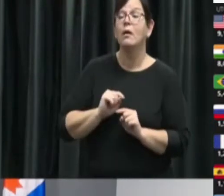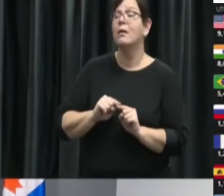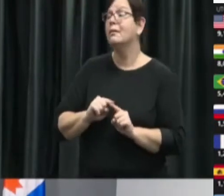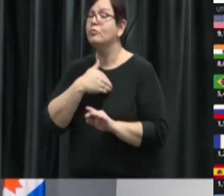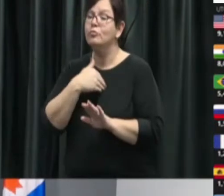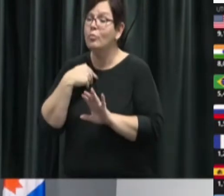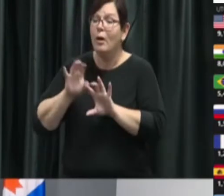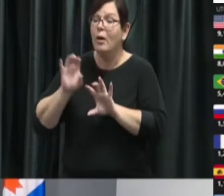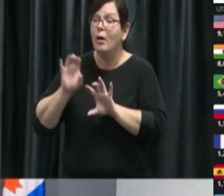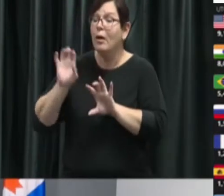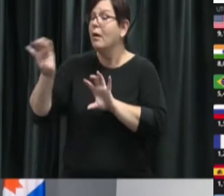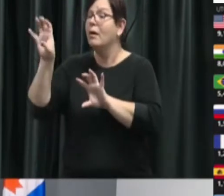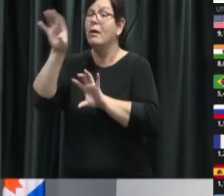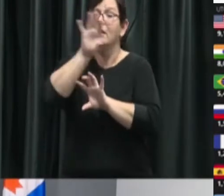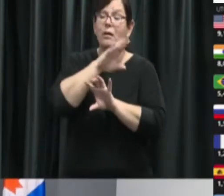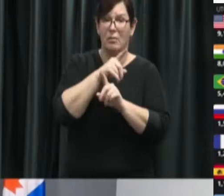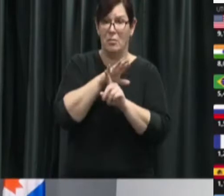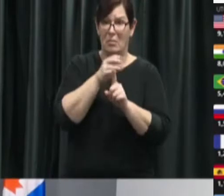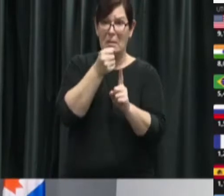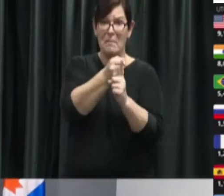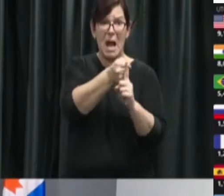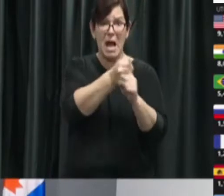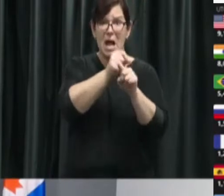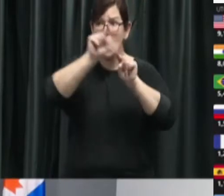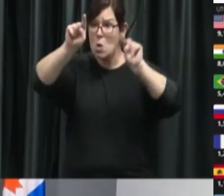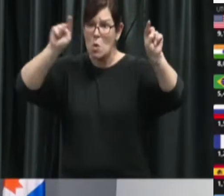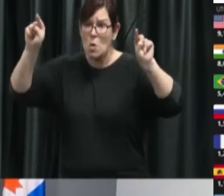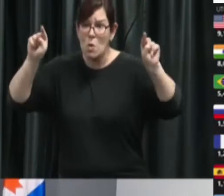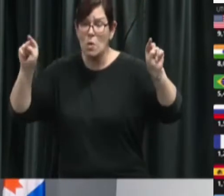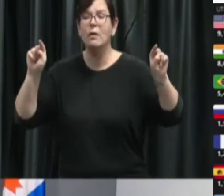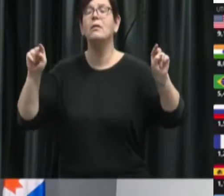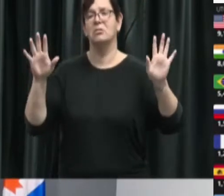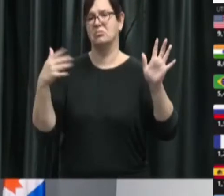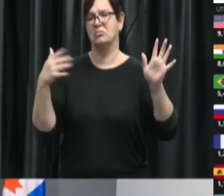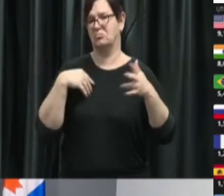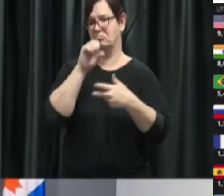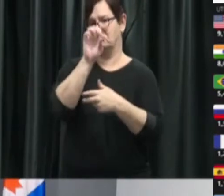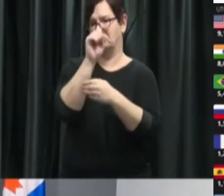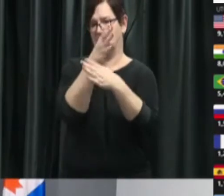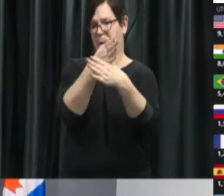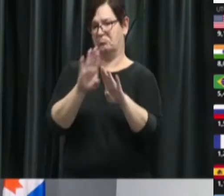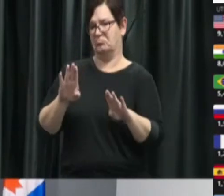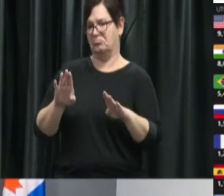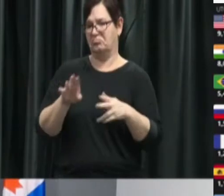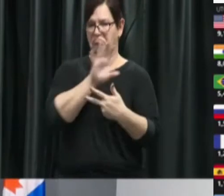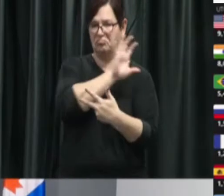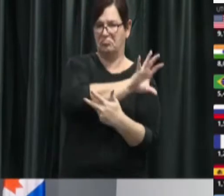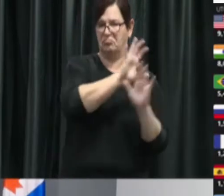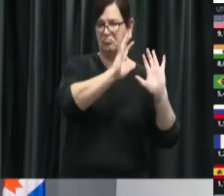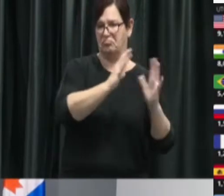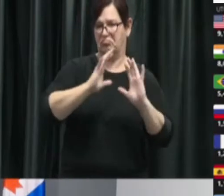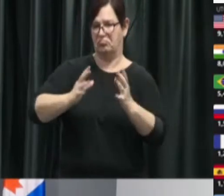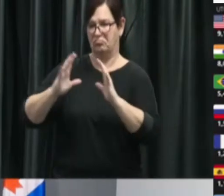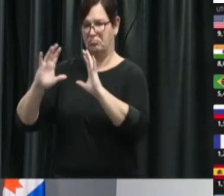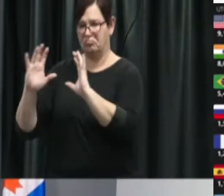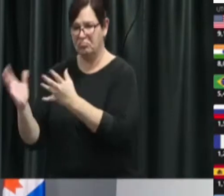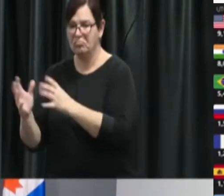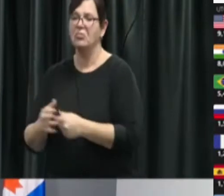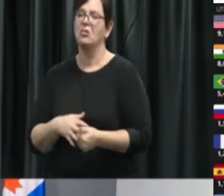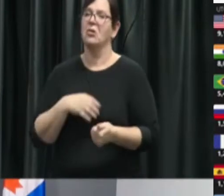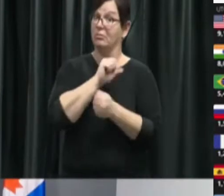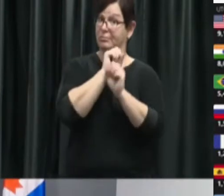hard breaks into 3 categories: providing information, direct interaction, as well